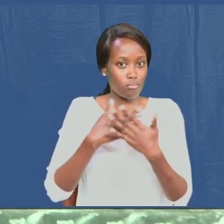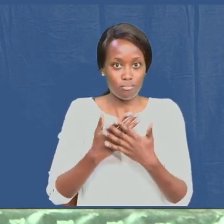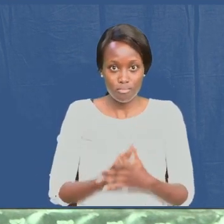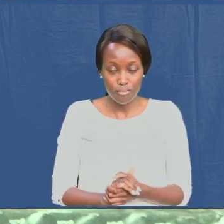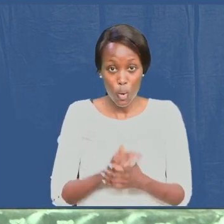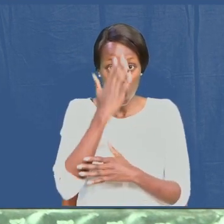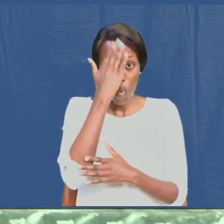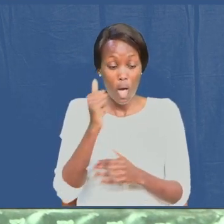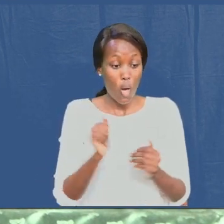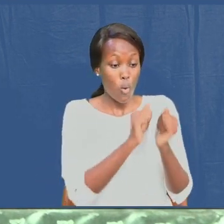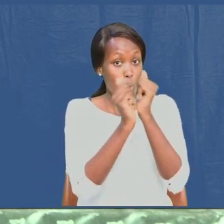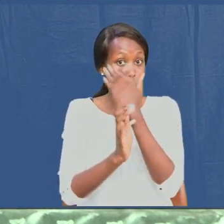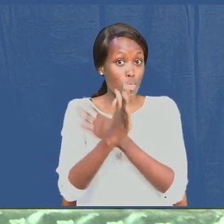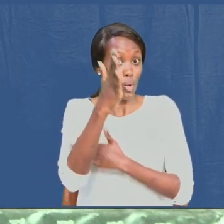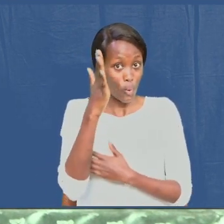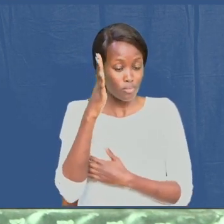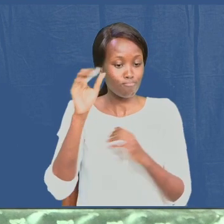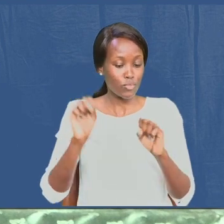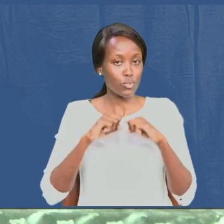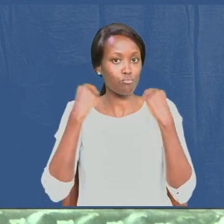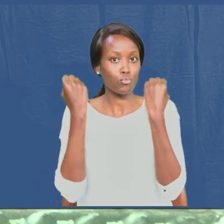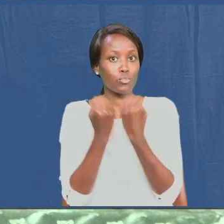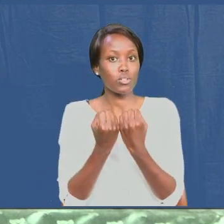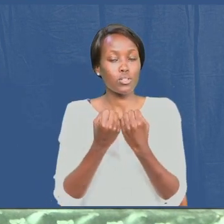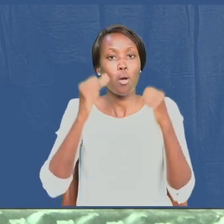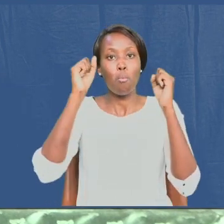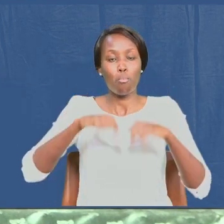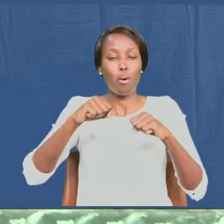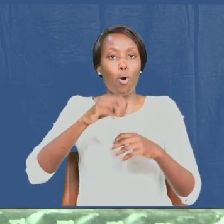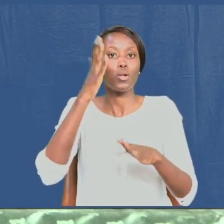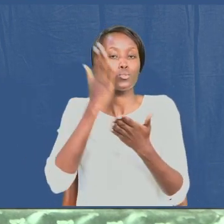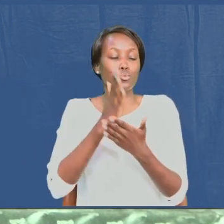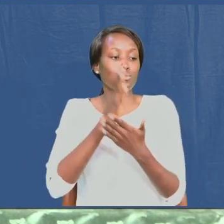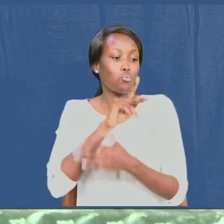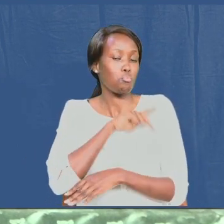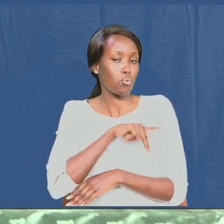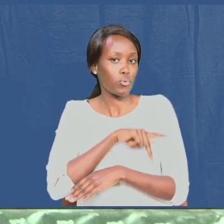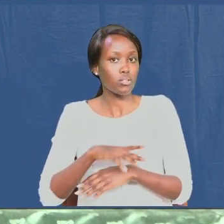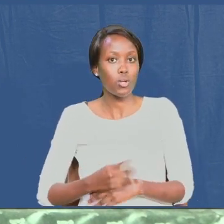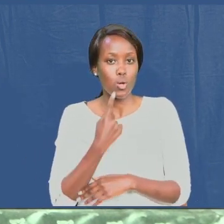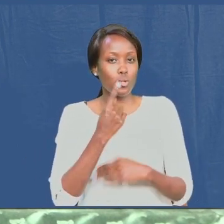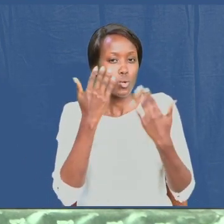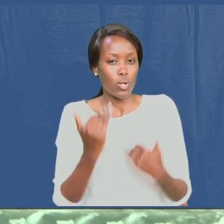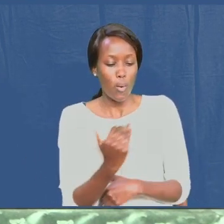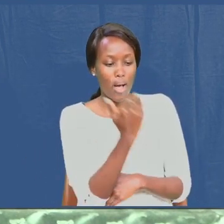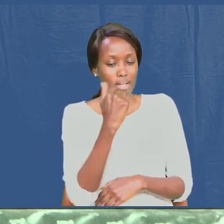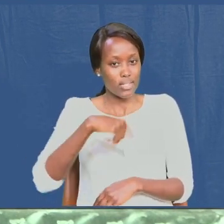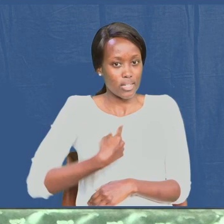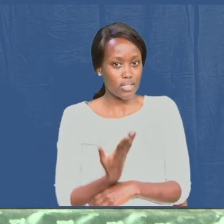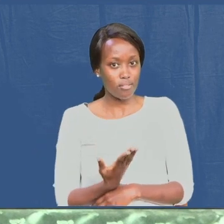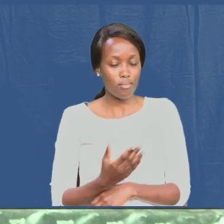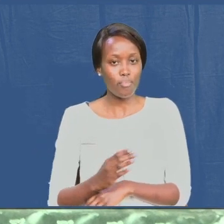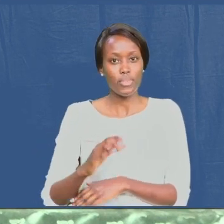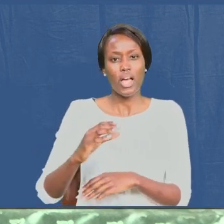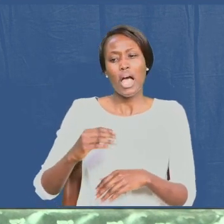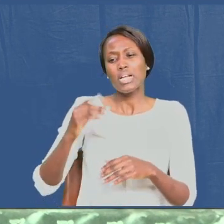with God, our society will benefit. We should be asking ourselves what curriculum is